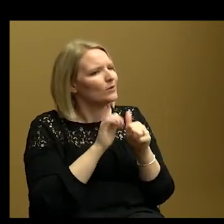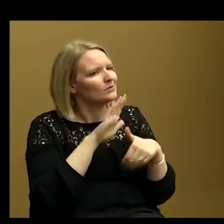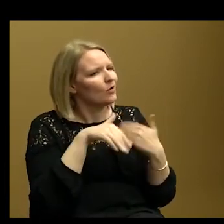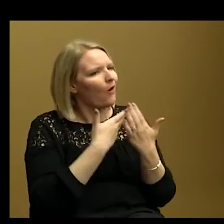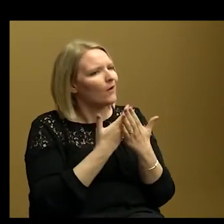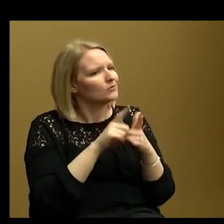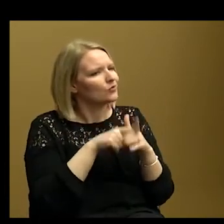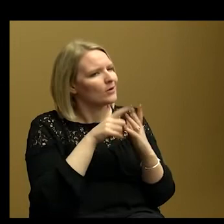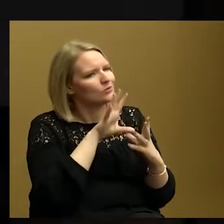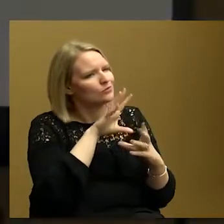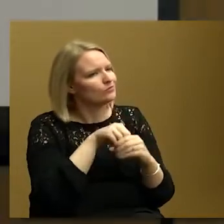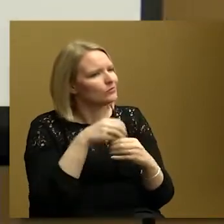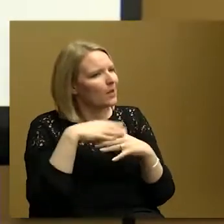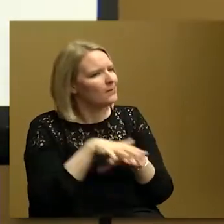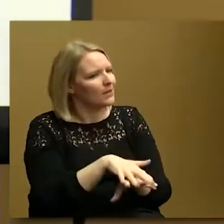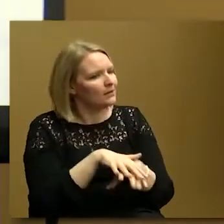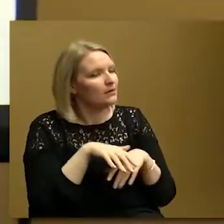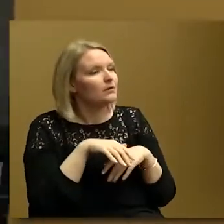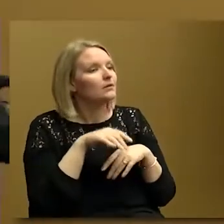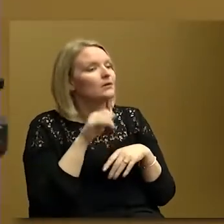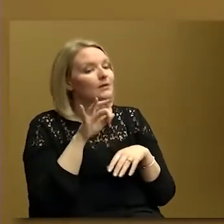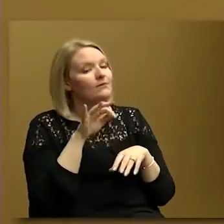in. And if you look at